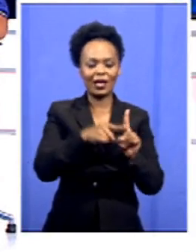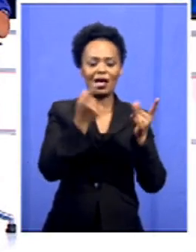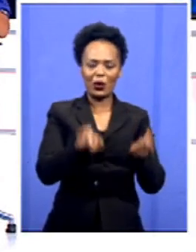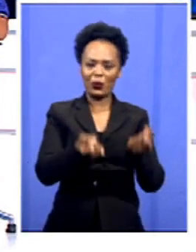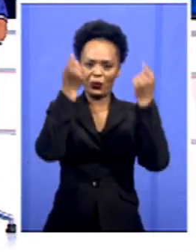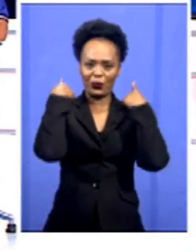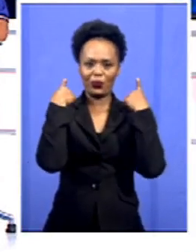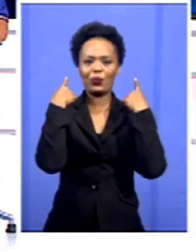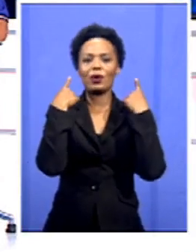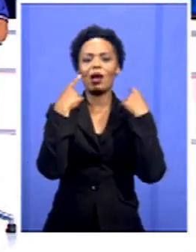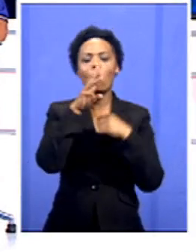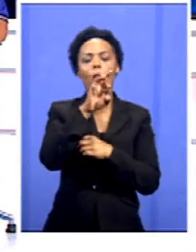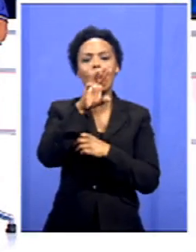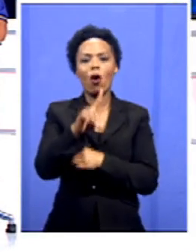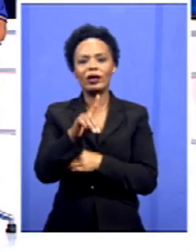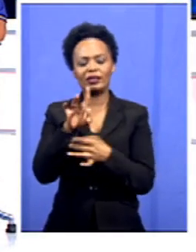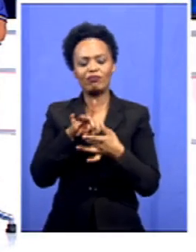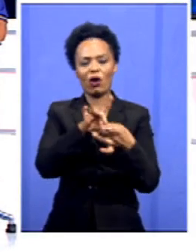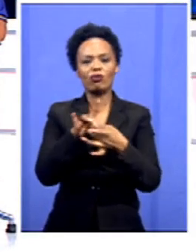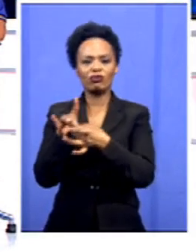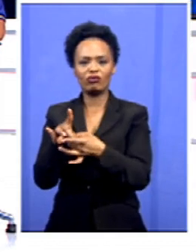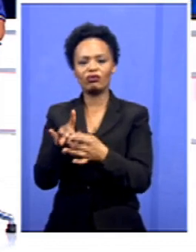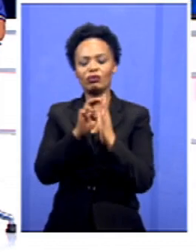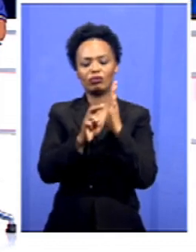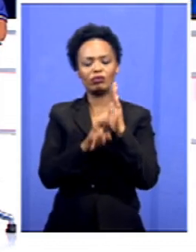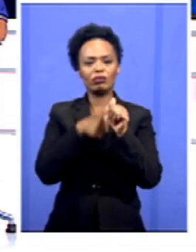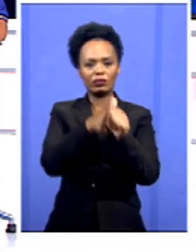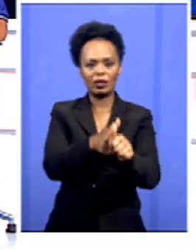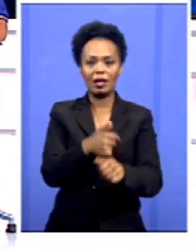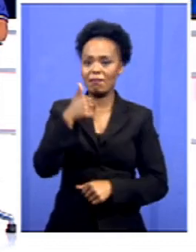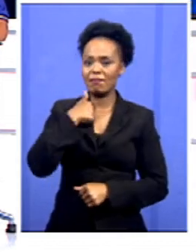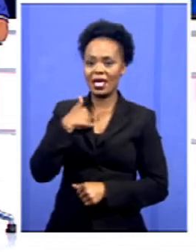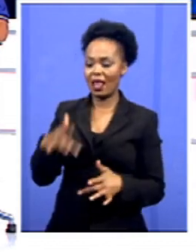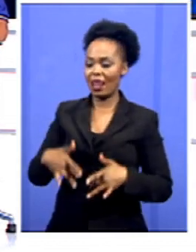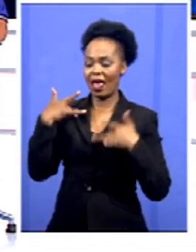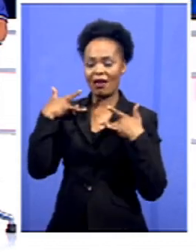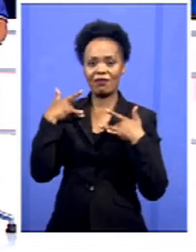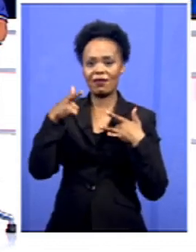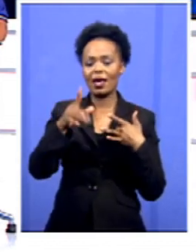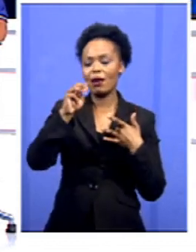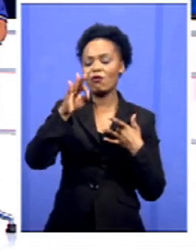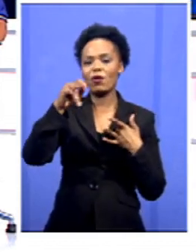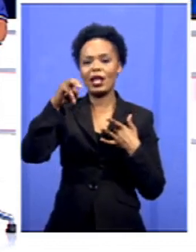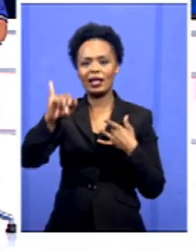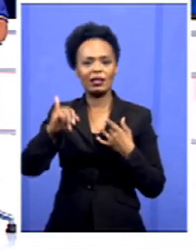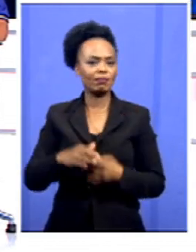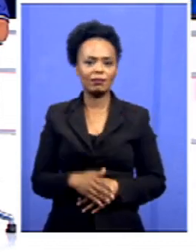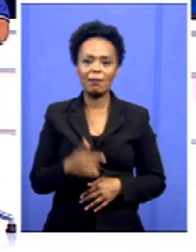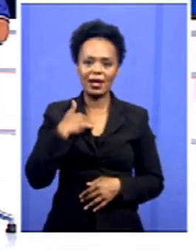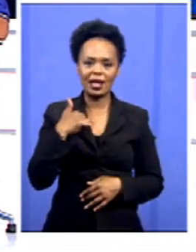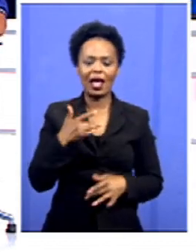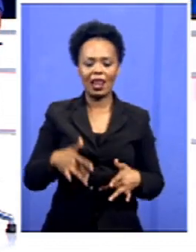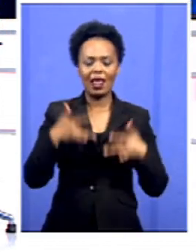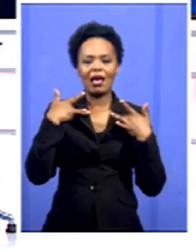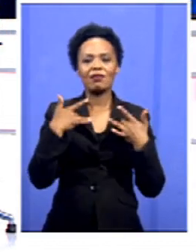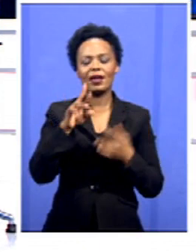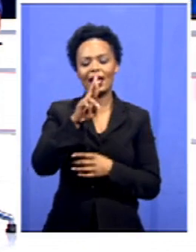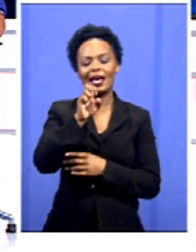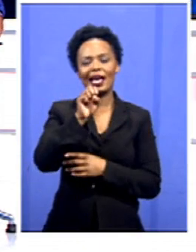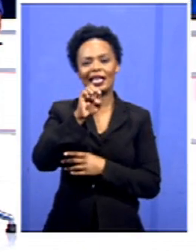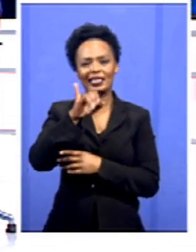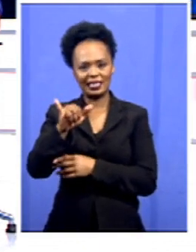you know, the ward boundaries within Midva. I don't live in Mfuleni. I live in an area called Resiville, which is Ward 2, which is